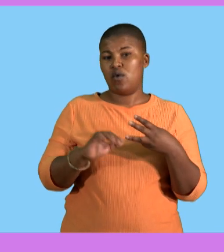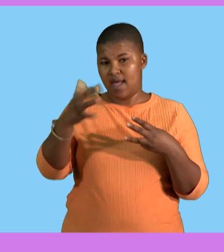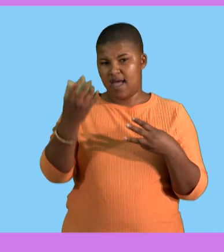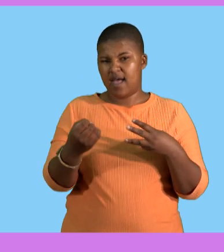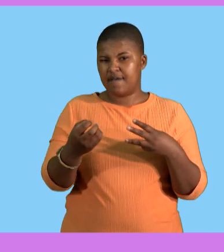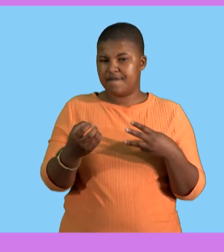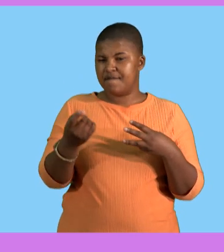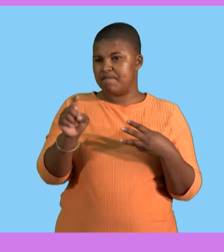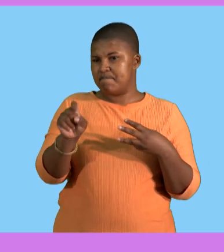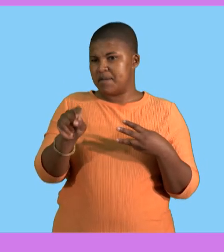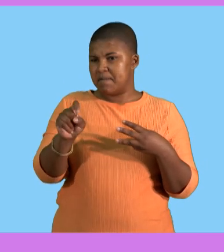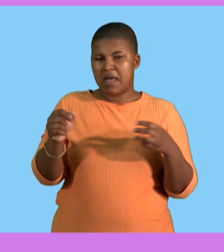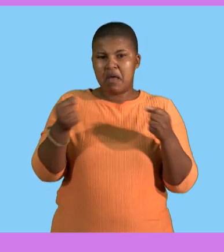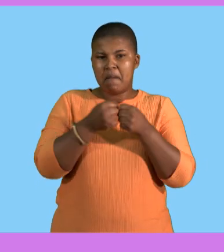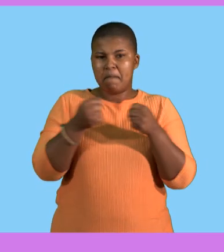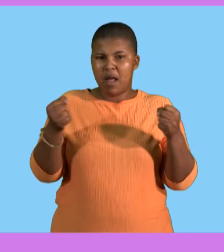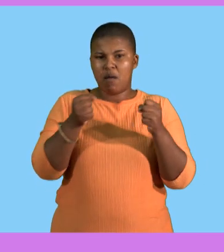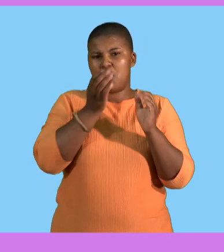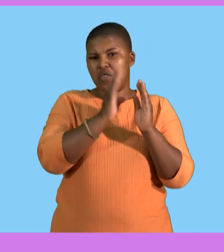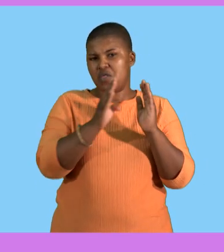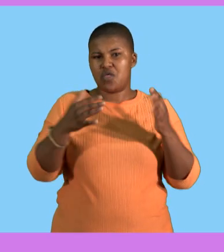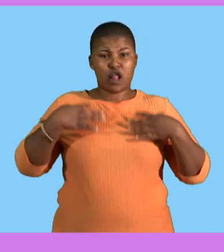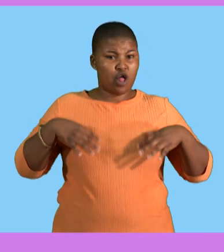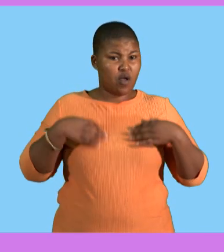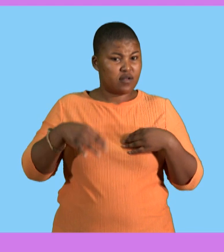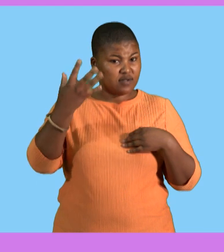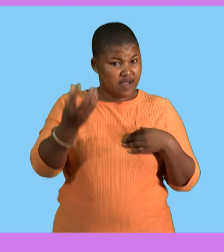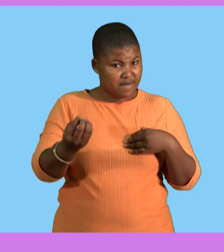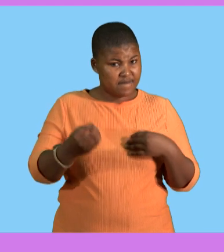is some closet space over there.